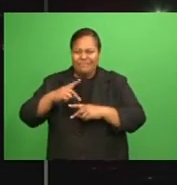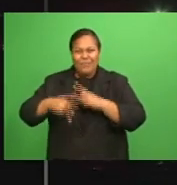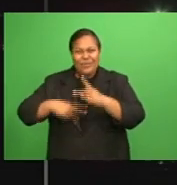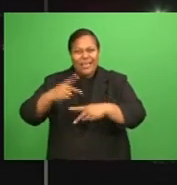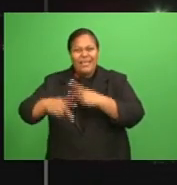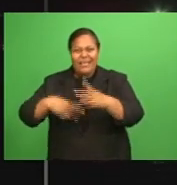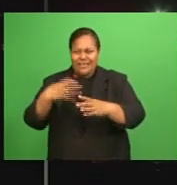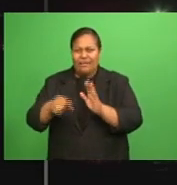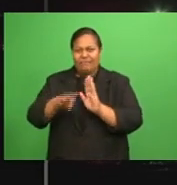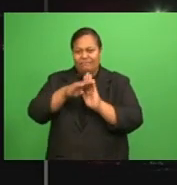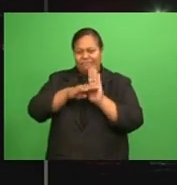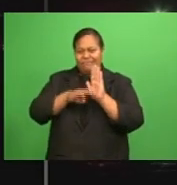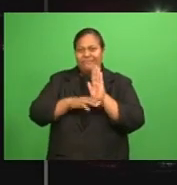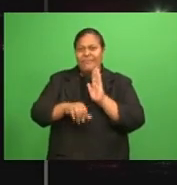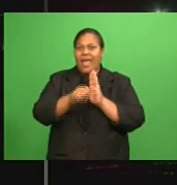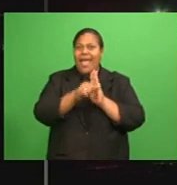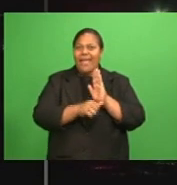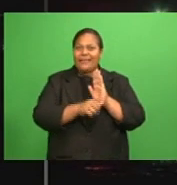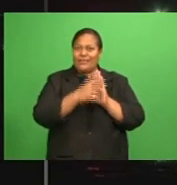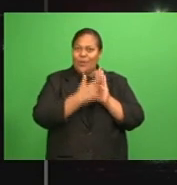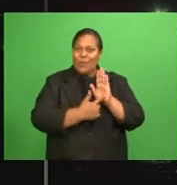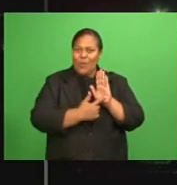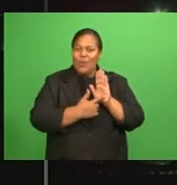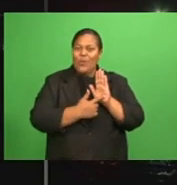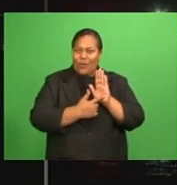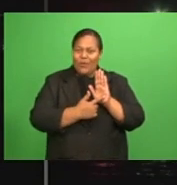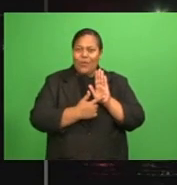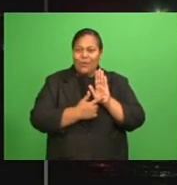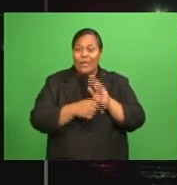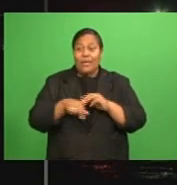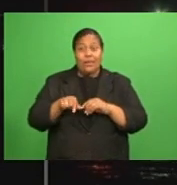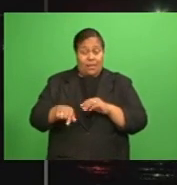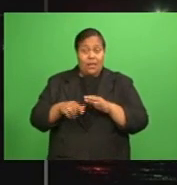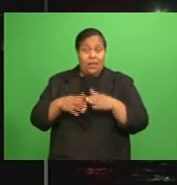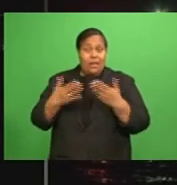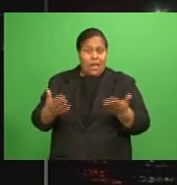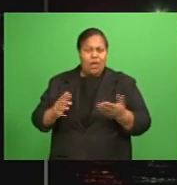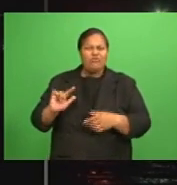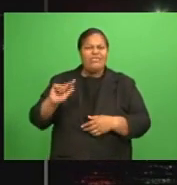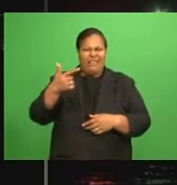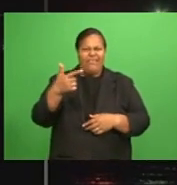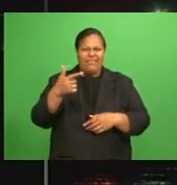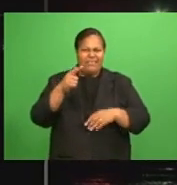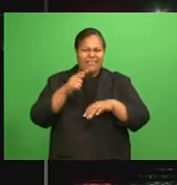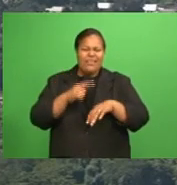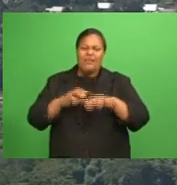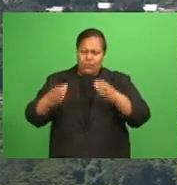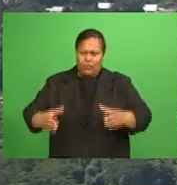Environment Management Act. Josiah Nunga reports this will be the 7th dam at the site.